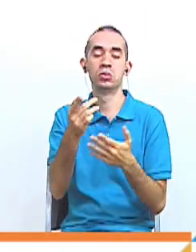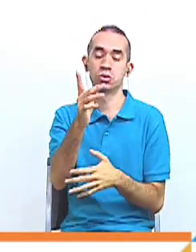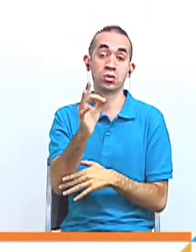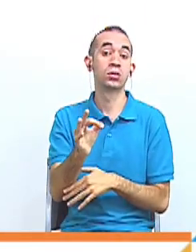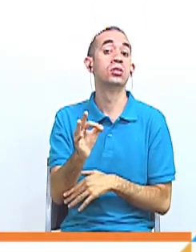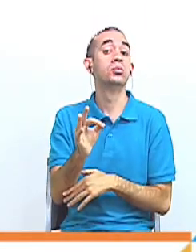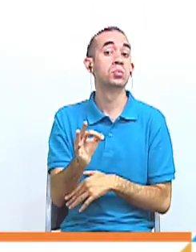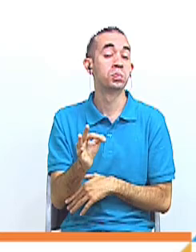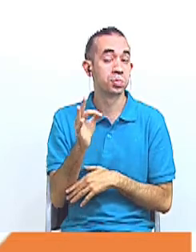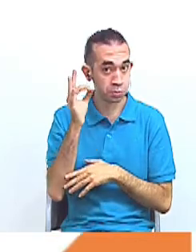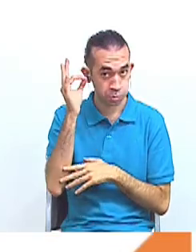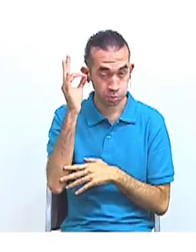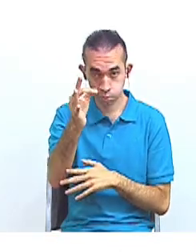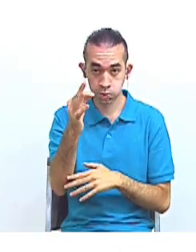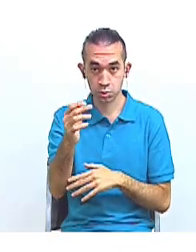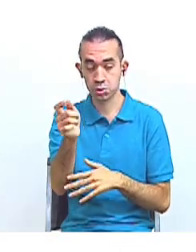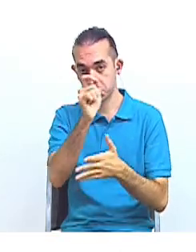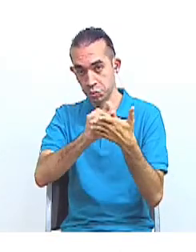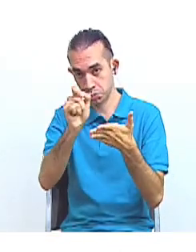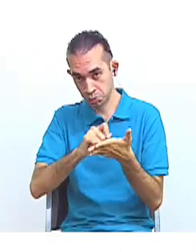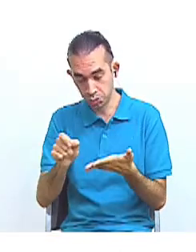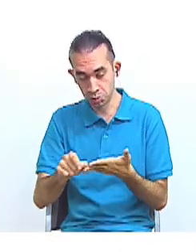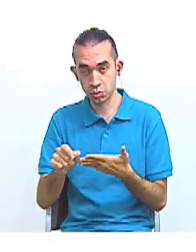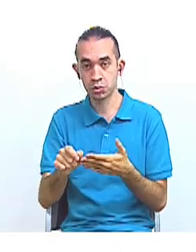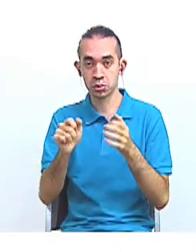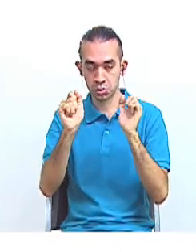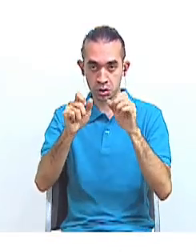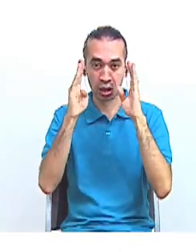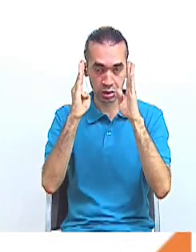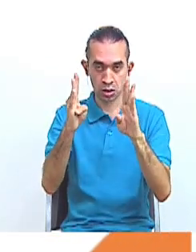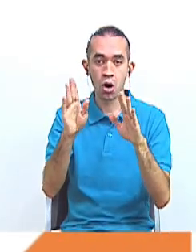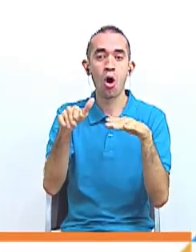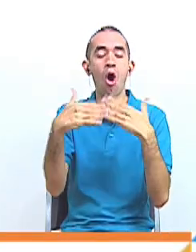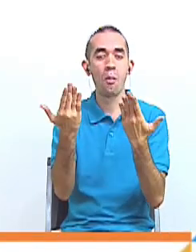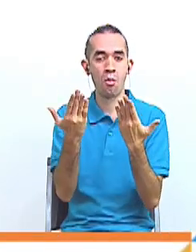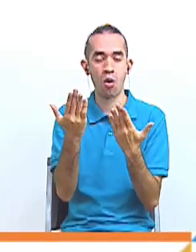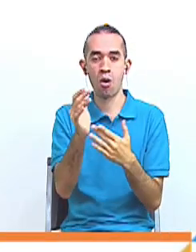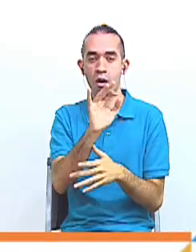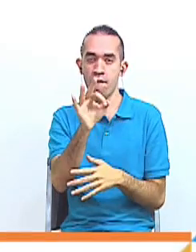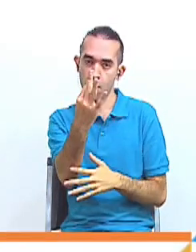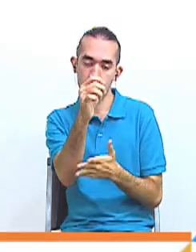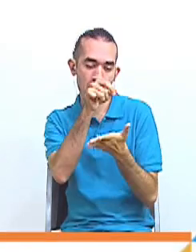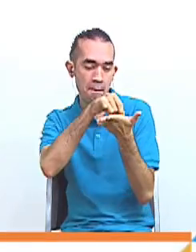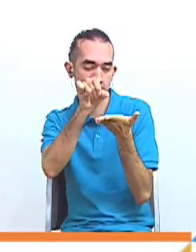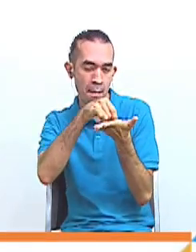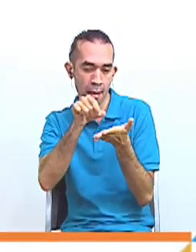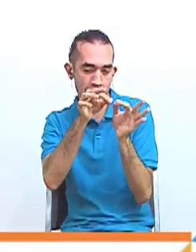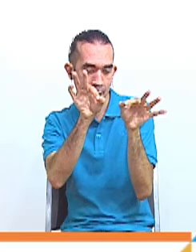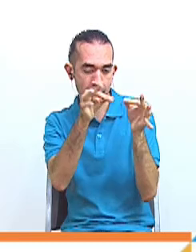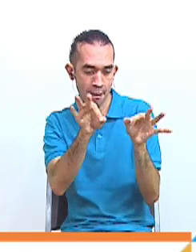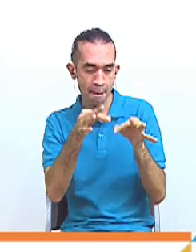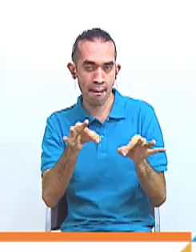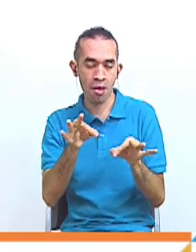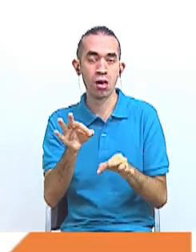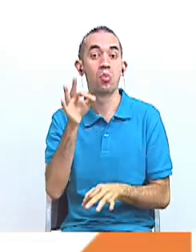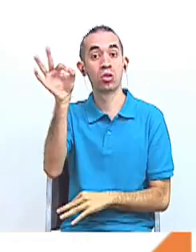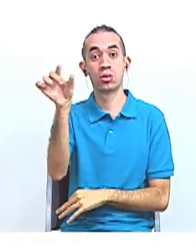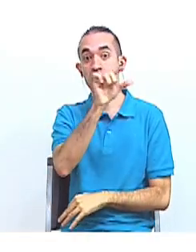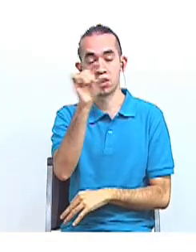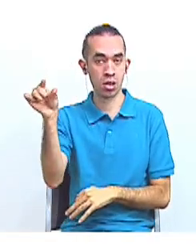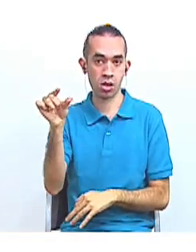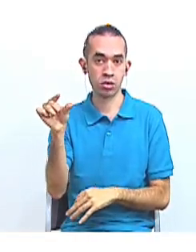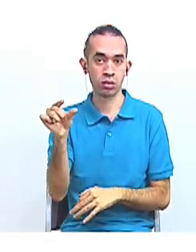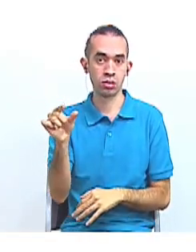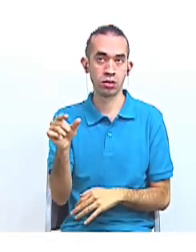the reading task and you were able to pay attention on how you do the writing task. So next week, we